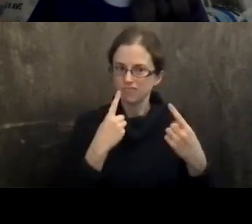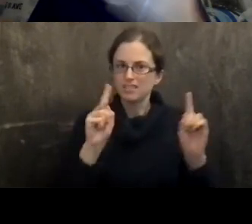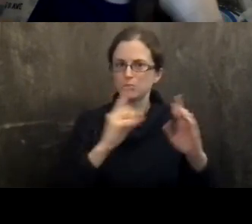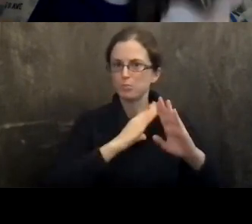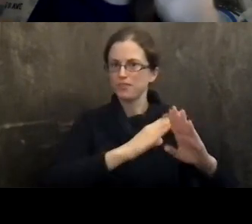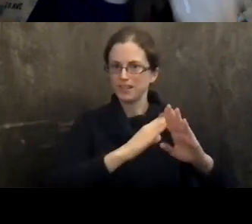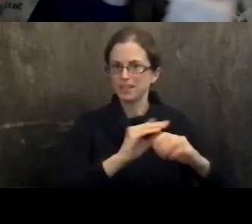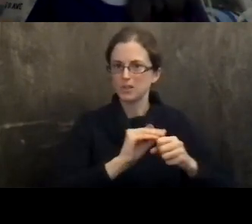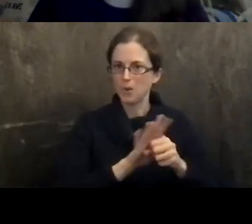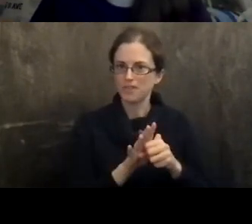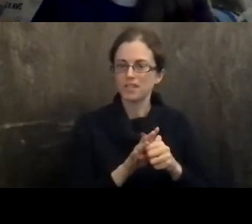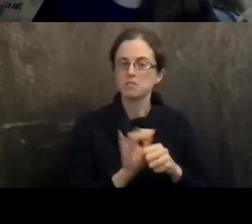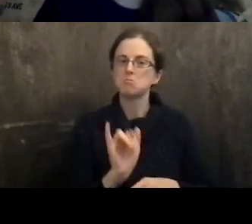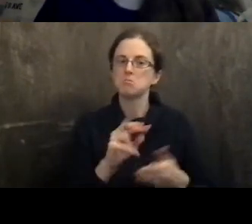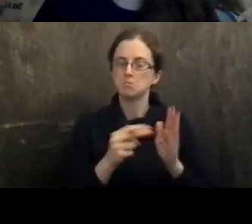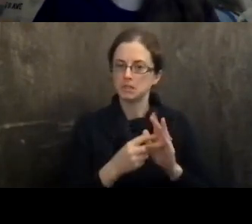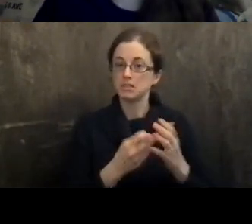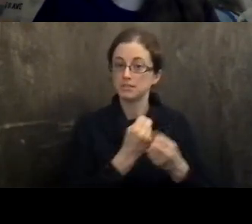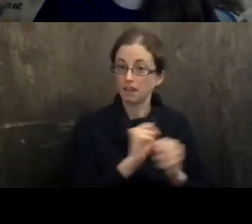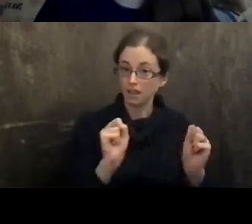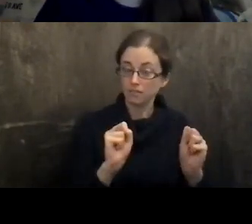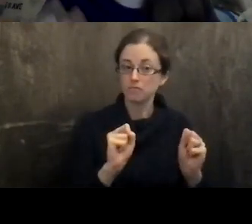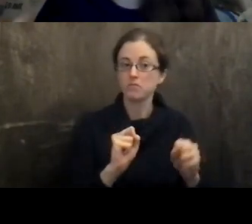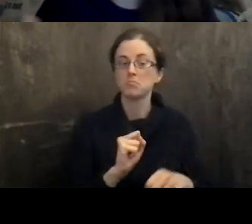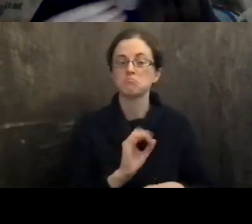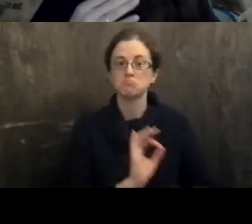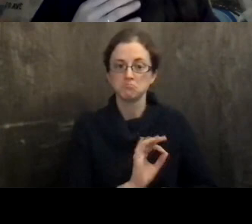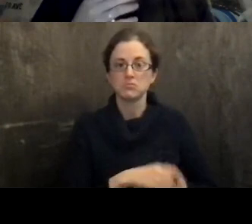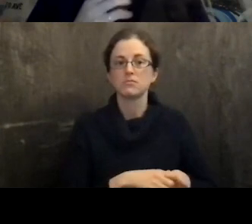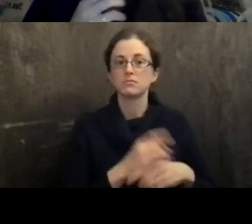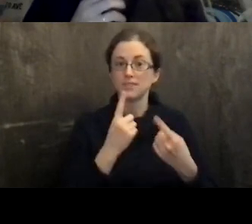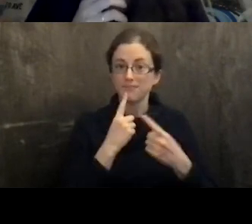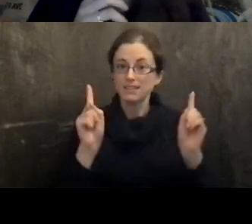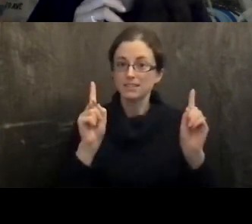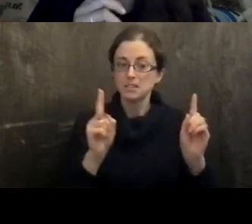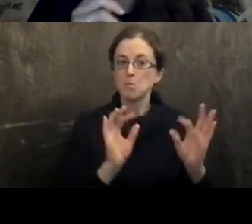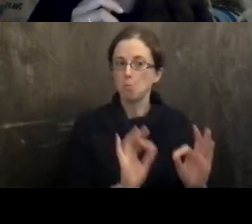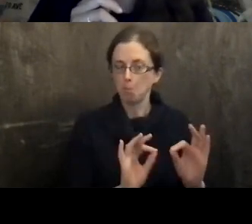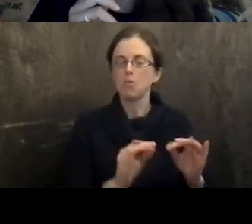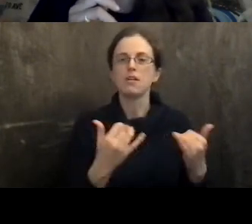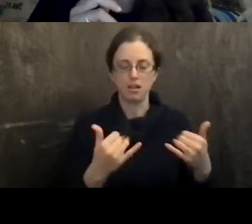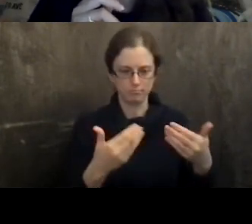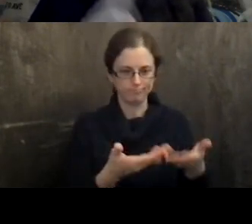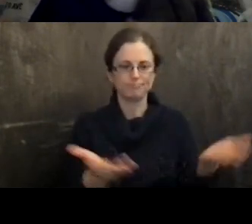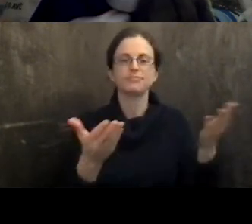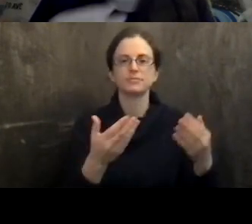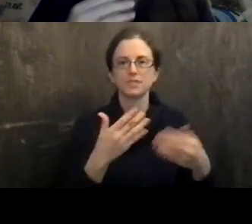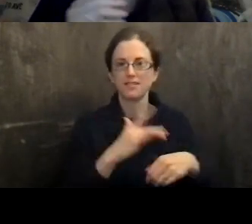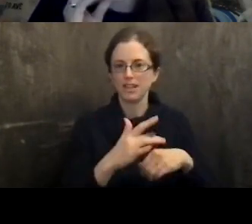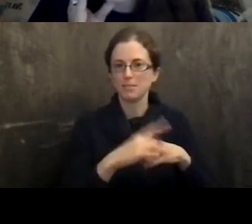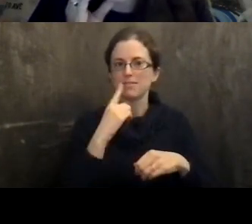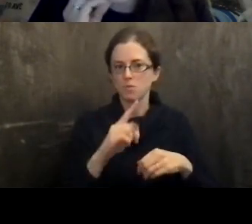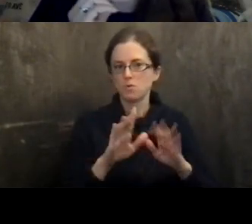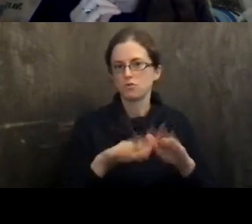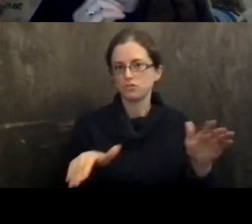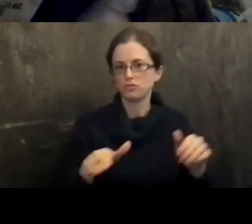was shown to be safe and effective, it became available to children, which is why we've had the vaccine for 5 to 11-year-olds for the past